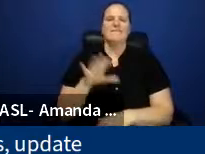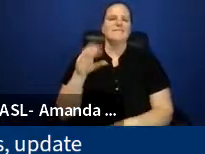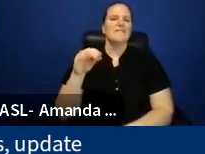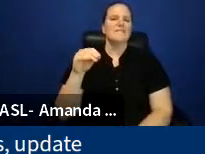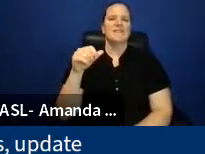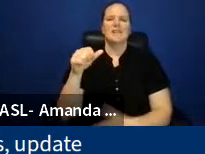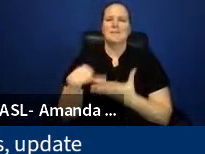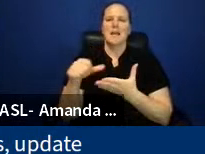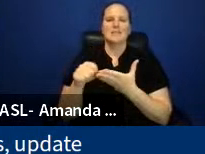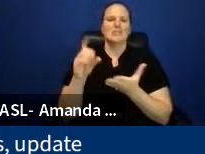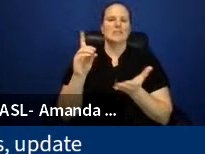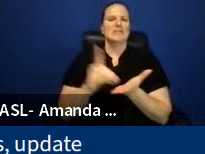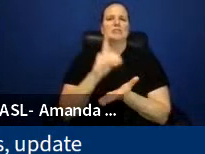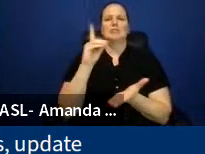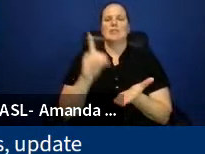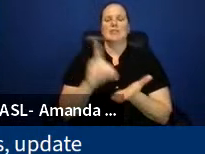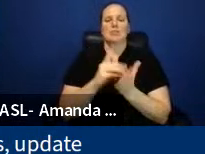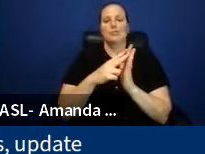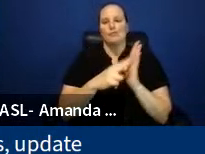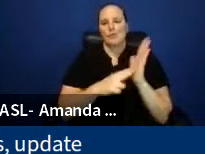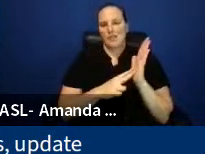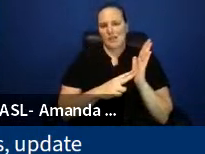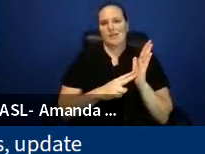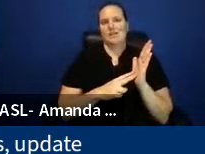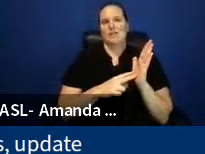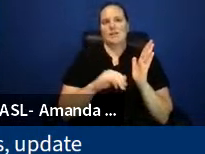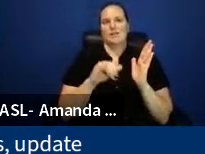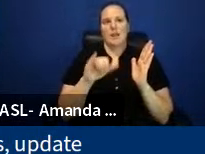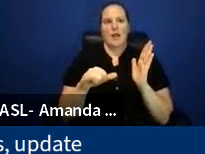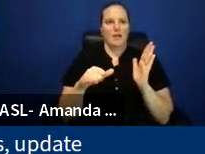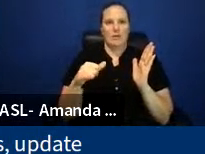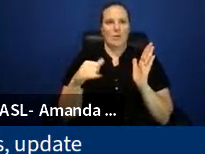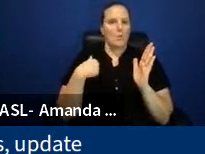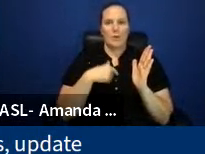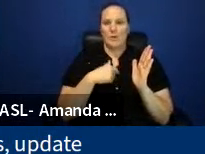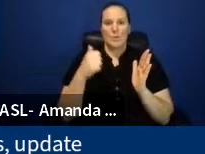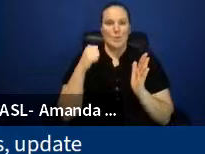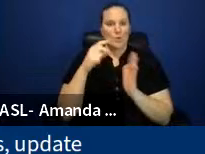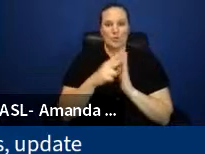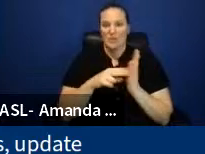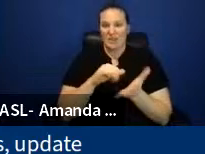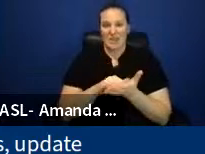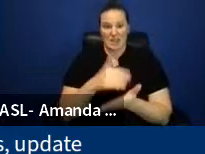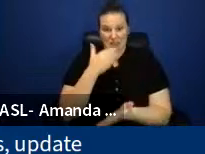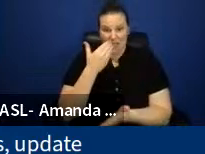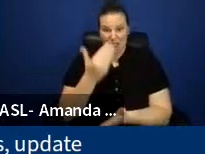50-page dissertation and tell us to read it, because we will not read it. Thank you.